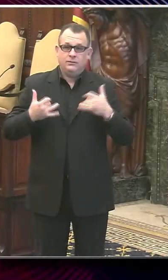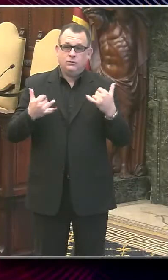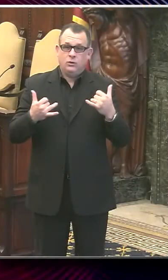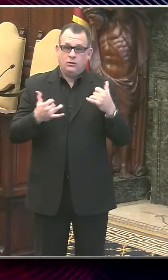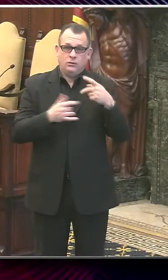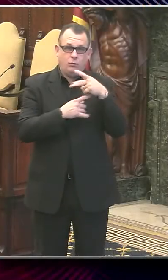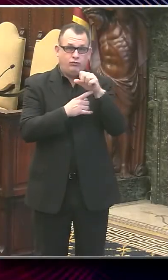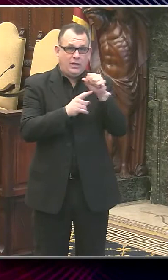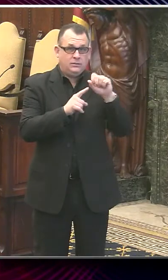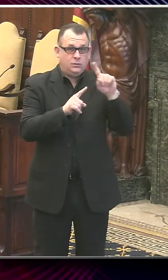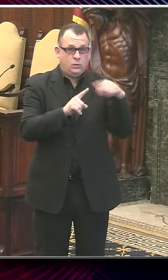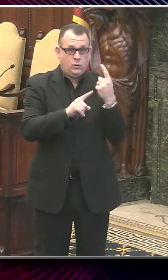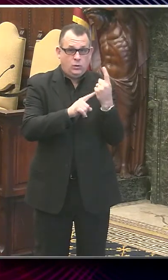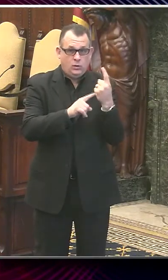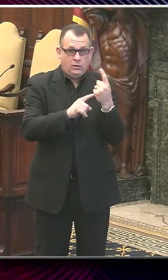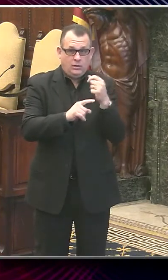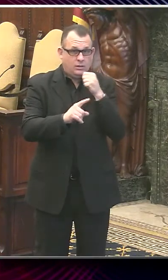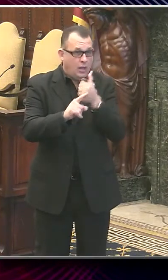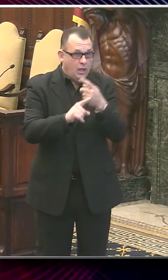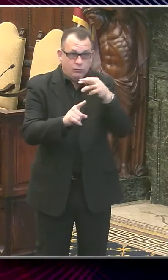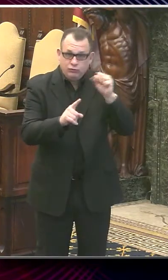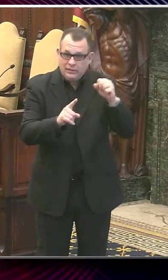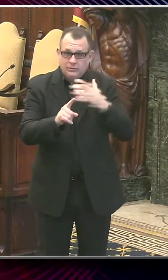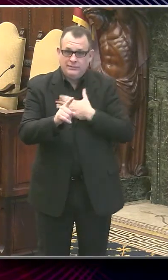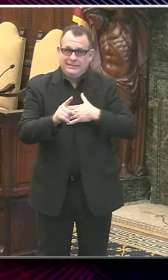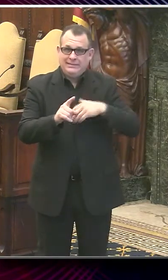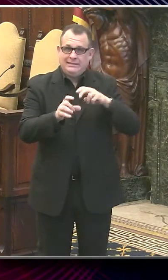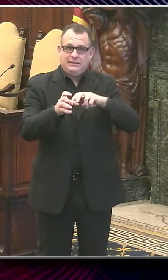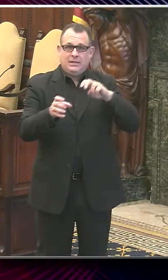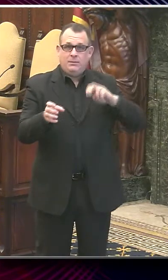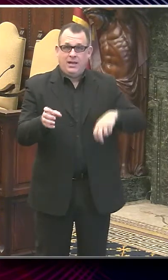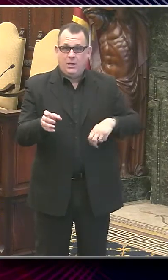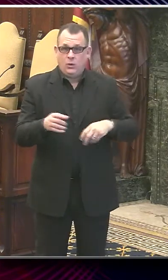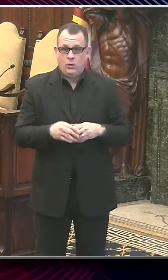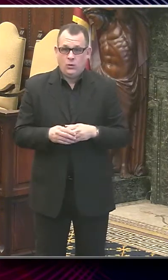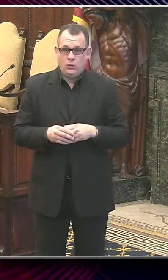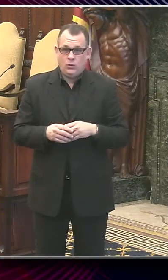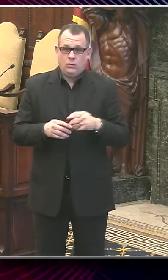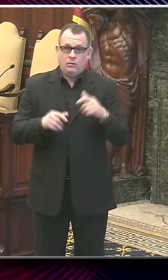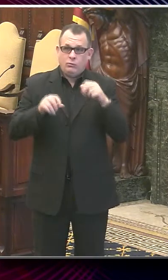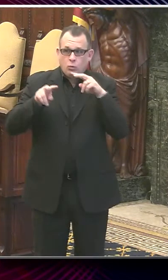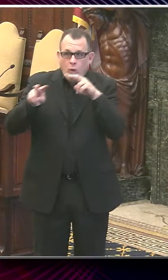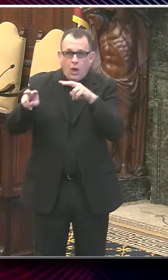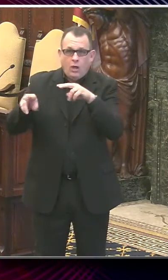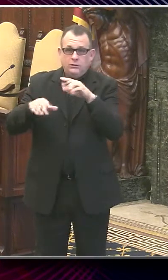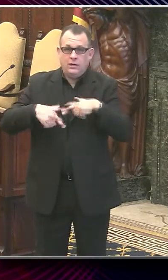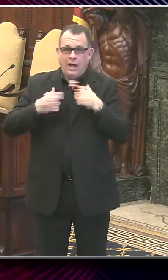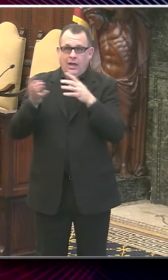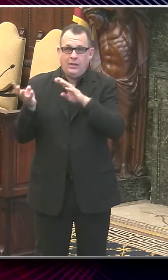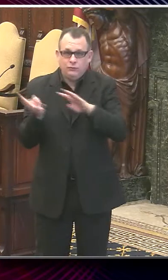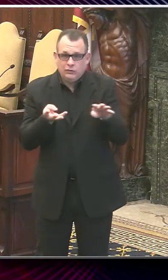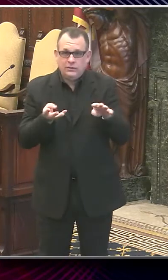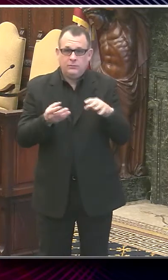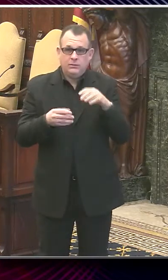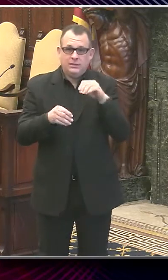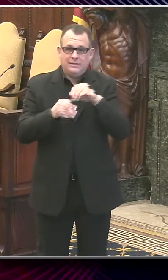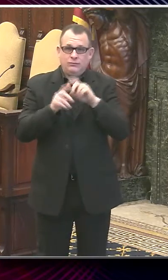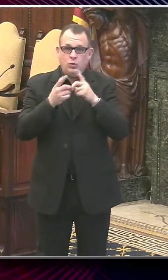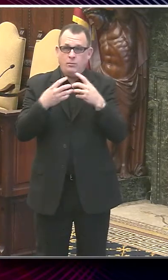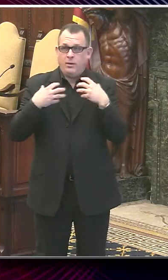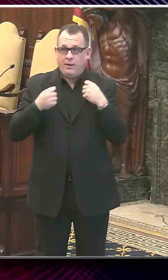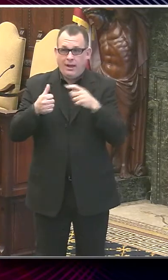If you're not a member of the press, you can log out of the Zoom room and watch on one of our live streams, including the Department of